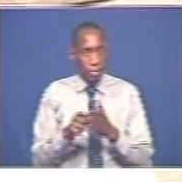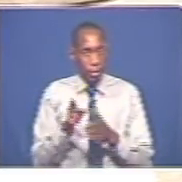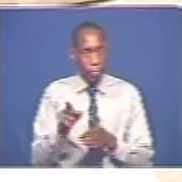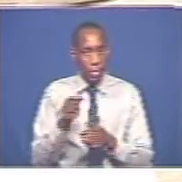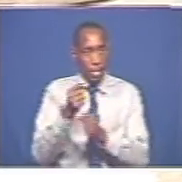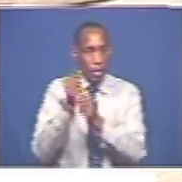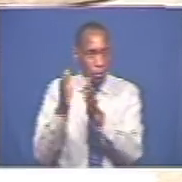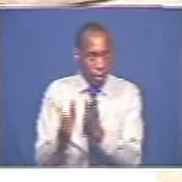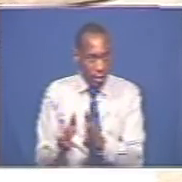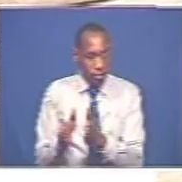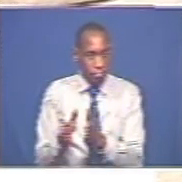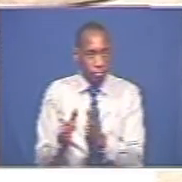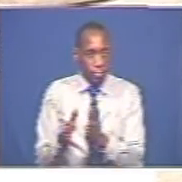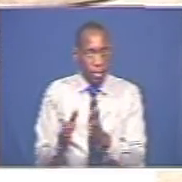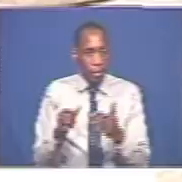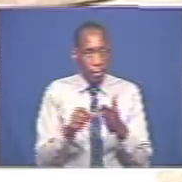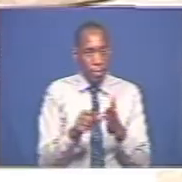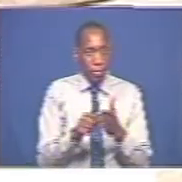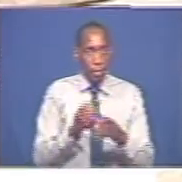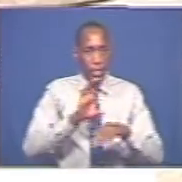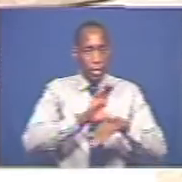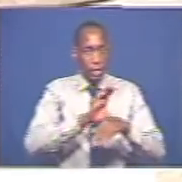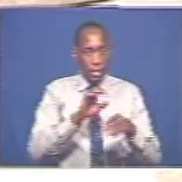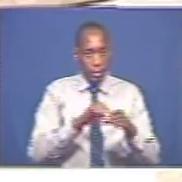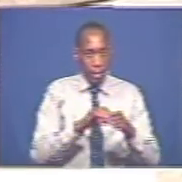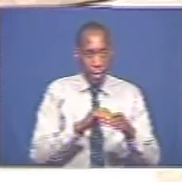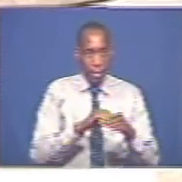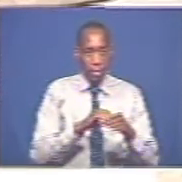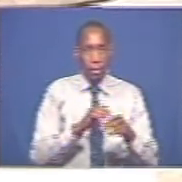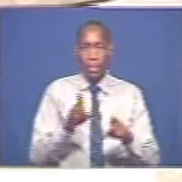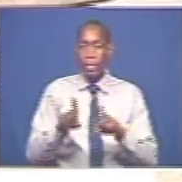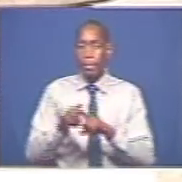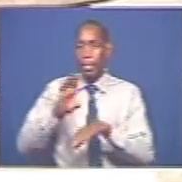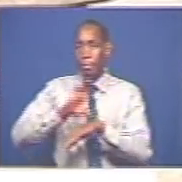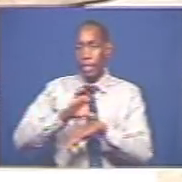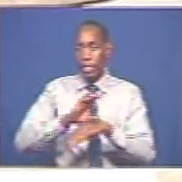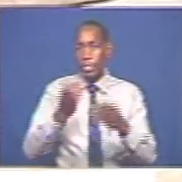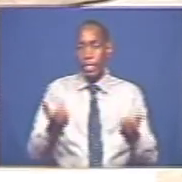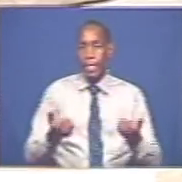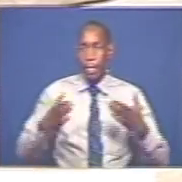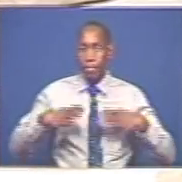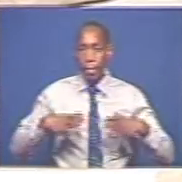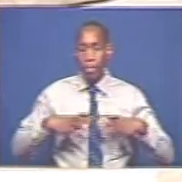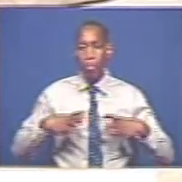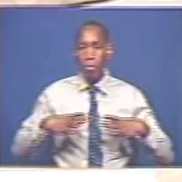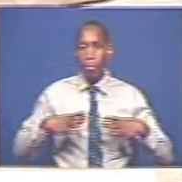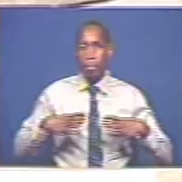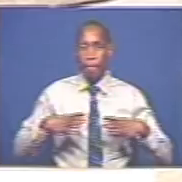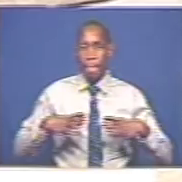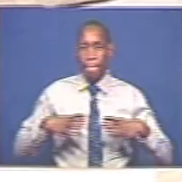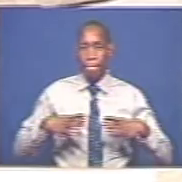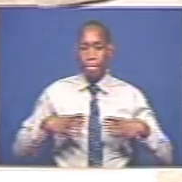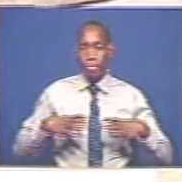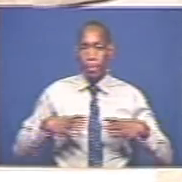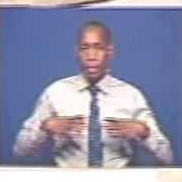There's something not right with this member of the church, mm. As even in churches. Yeah. I think we need people mm. who can be able to see